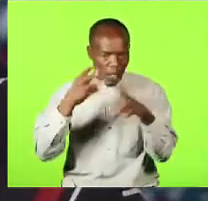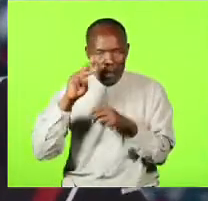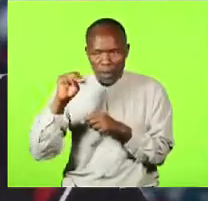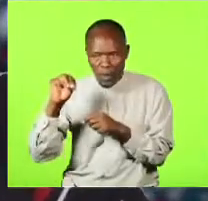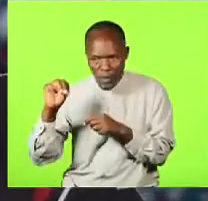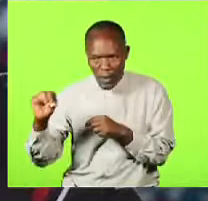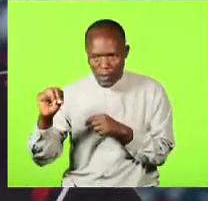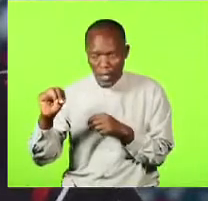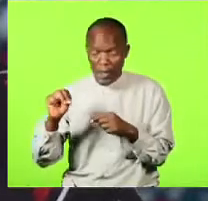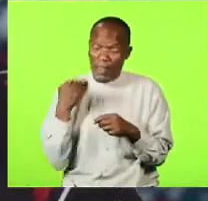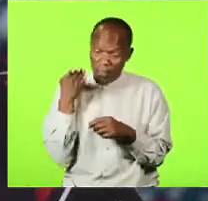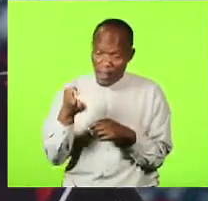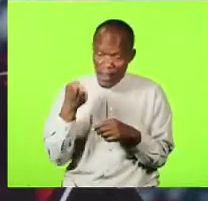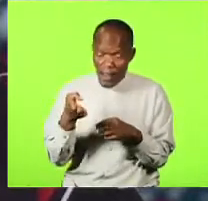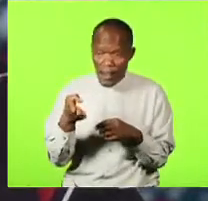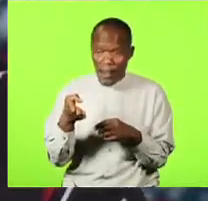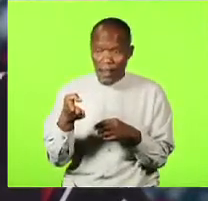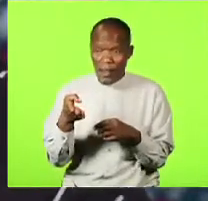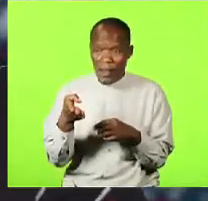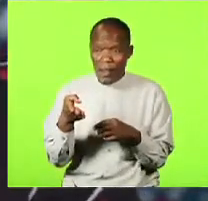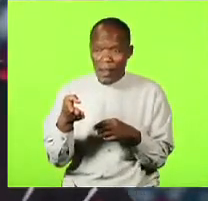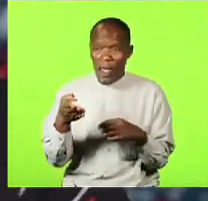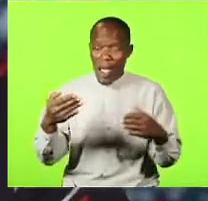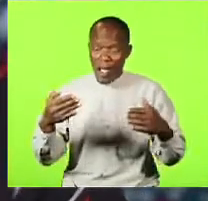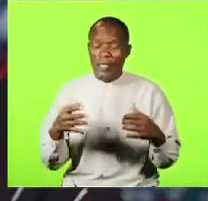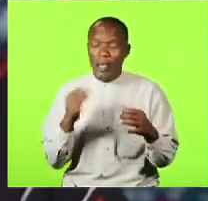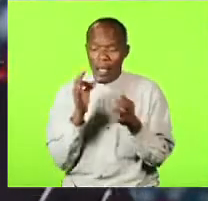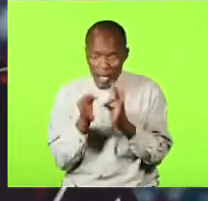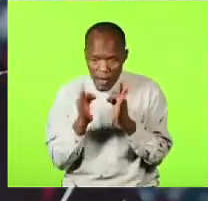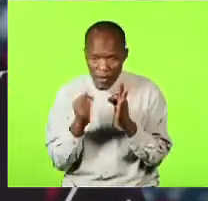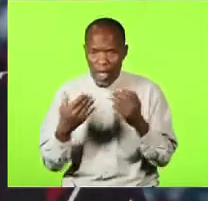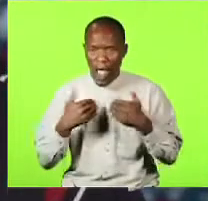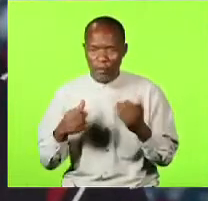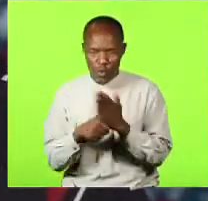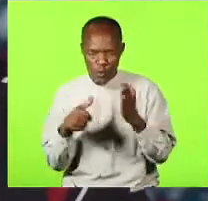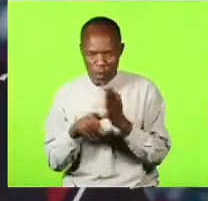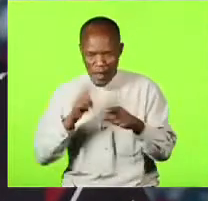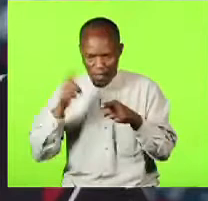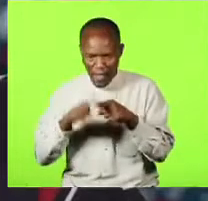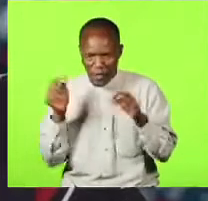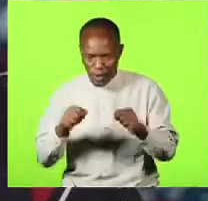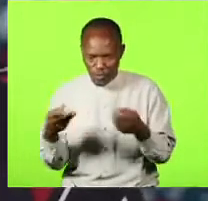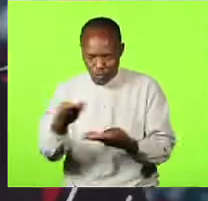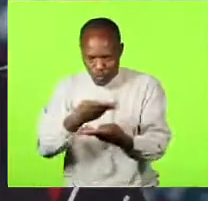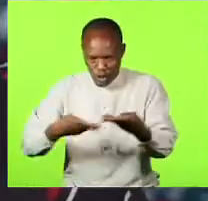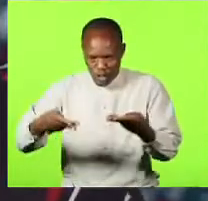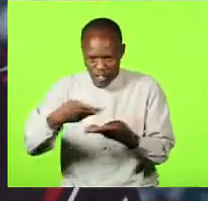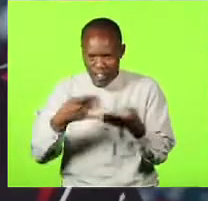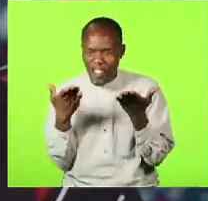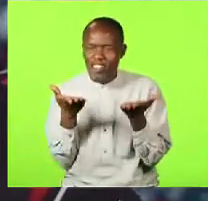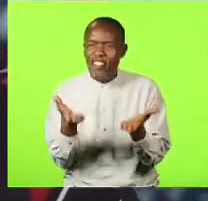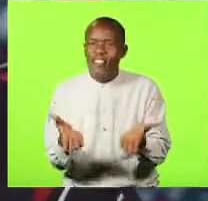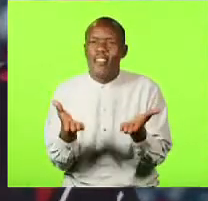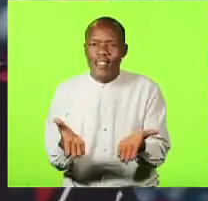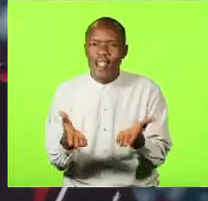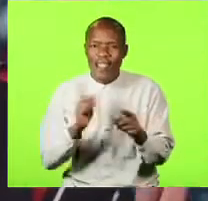is that uh the issues that they want to address come out in those groups um like i say that we have